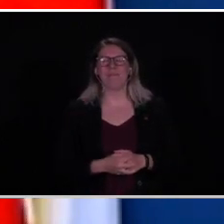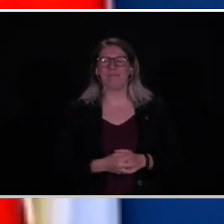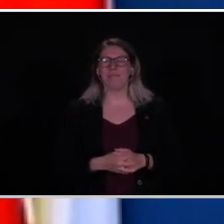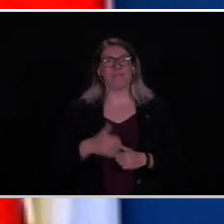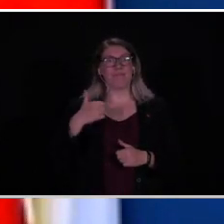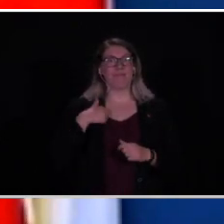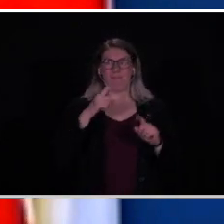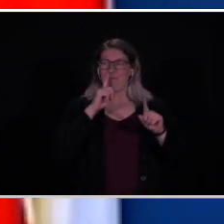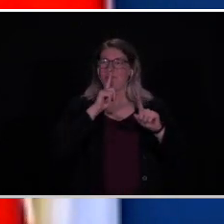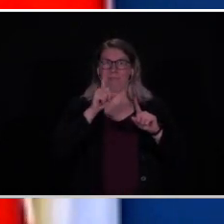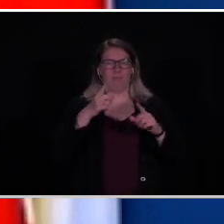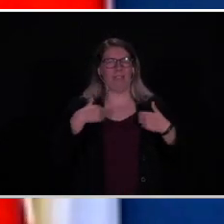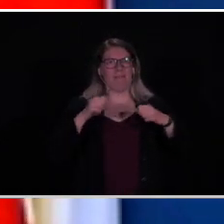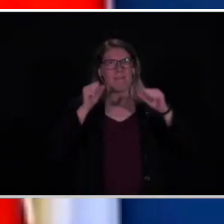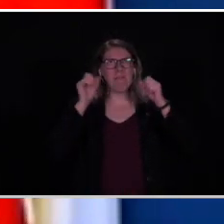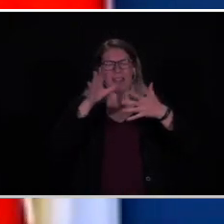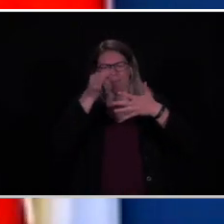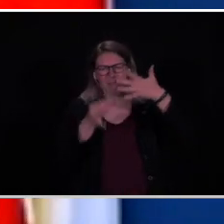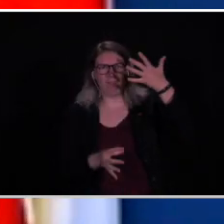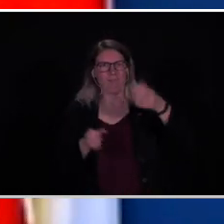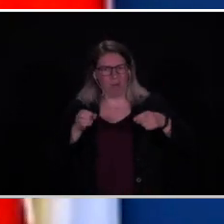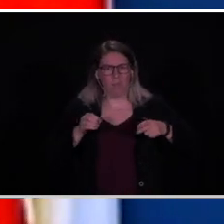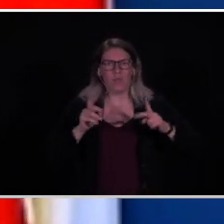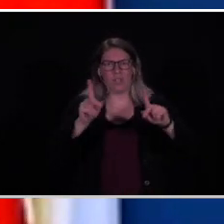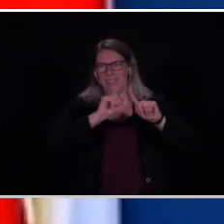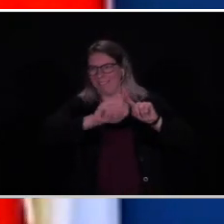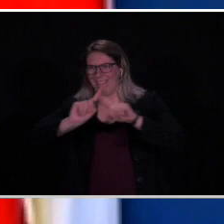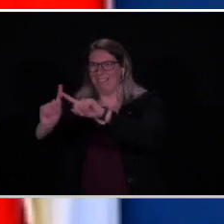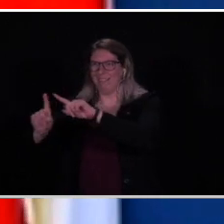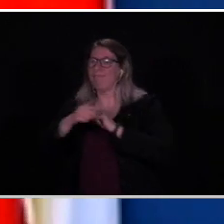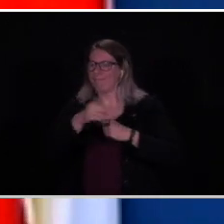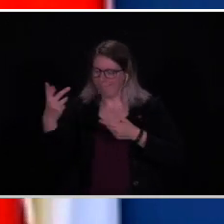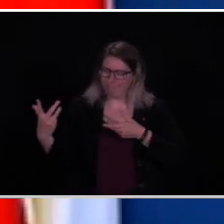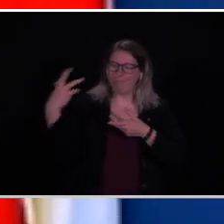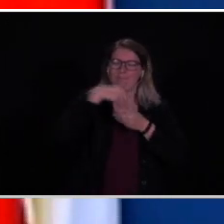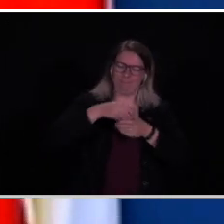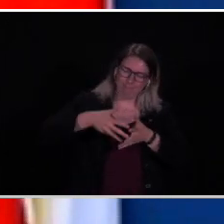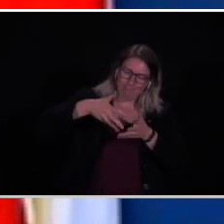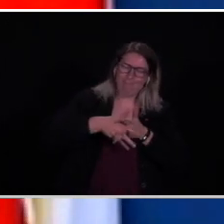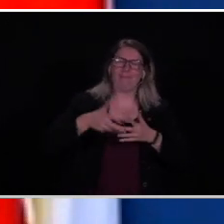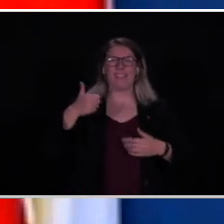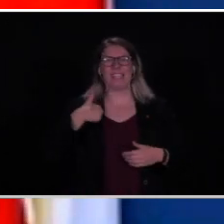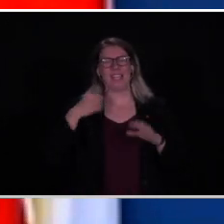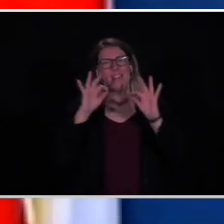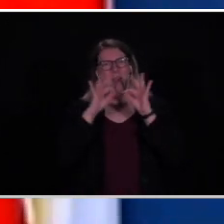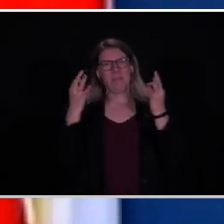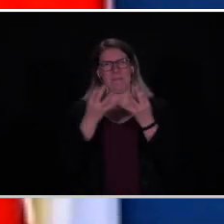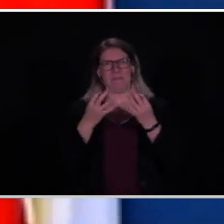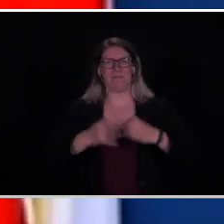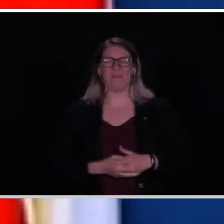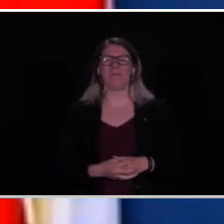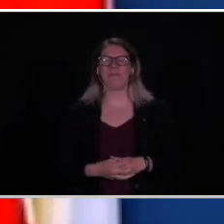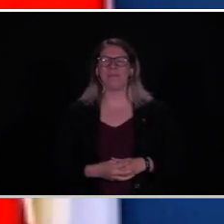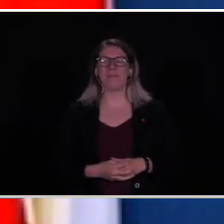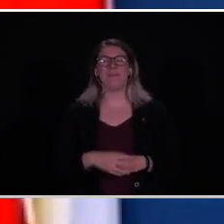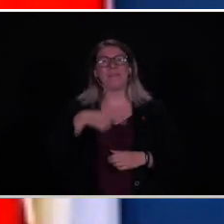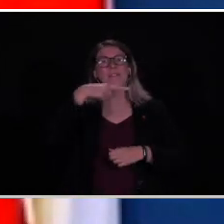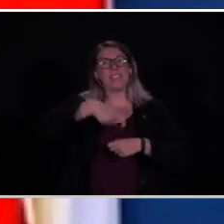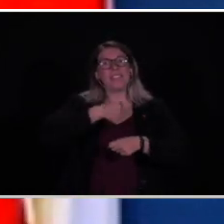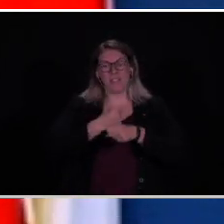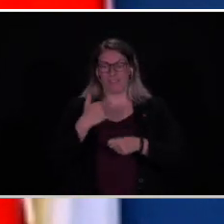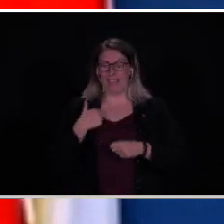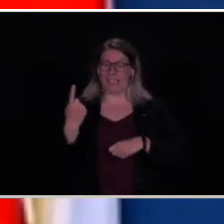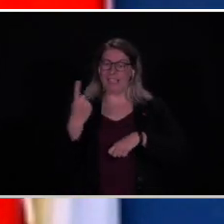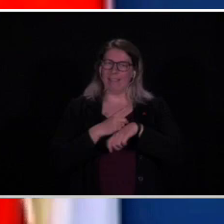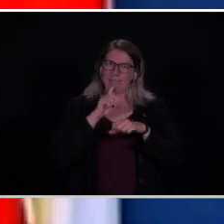that this country has to offer. You are very much part of our Canadian family. This year, Canada Day is